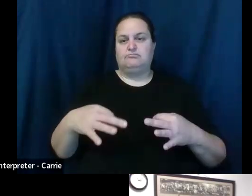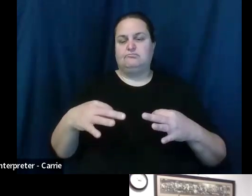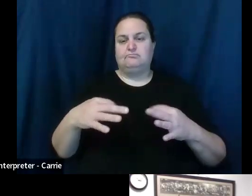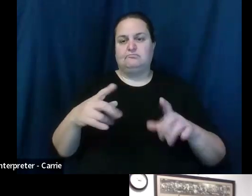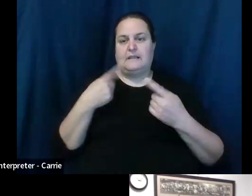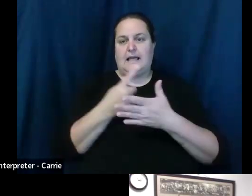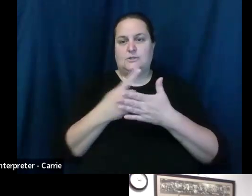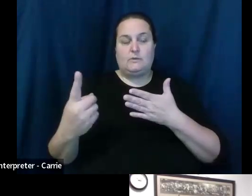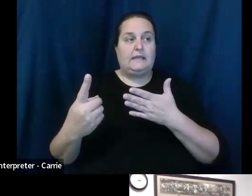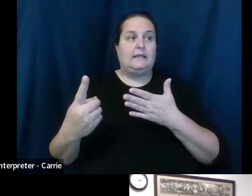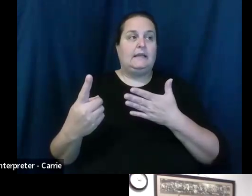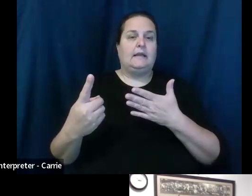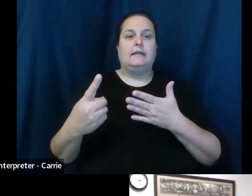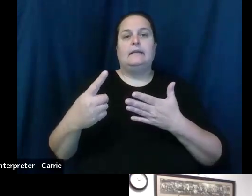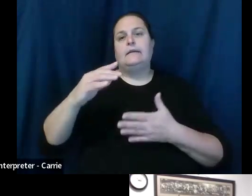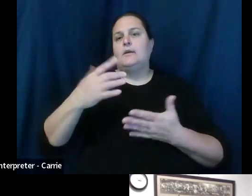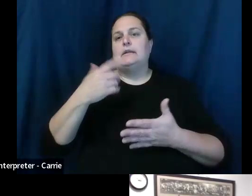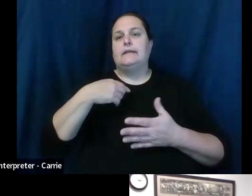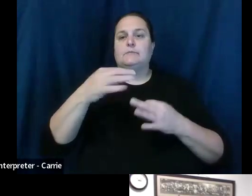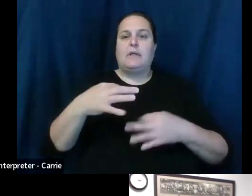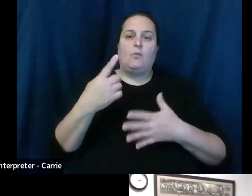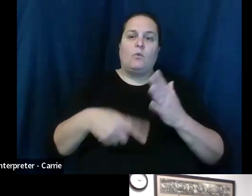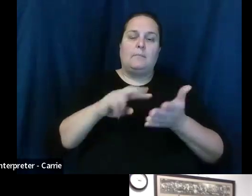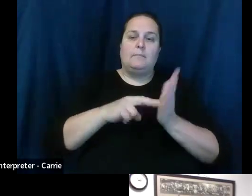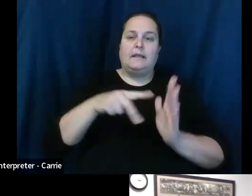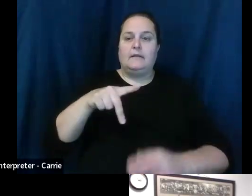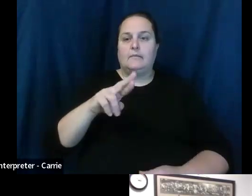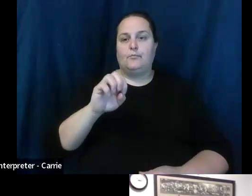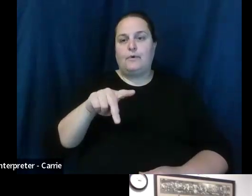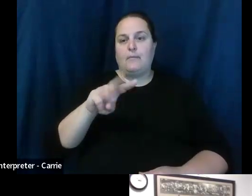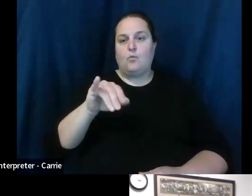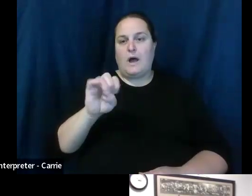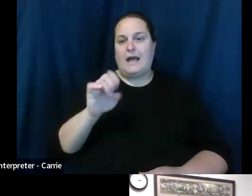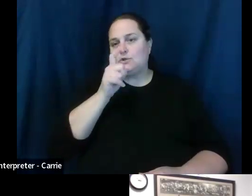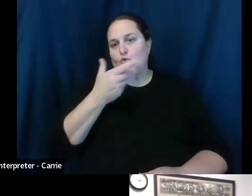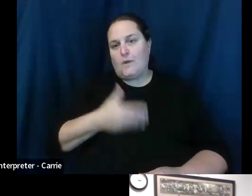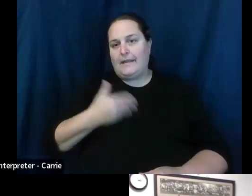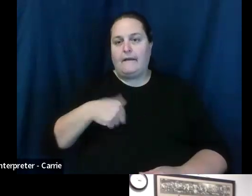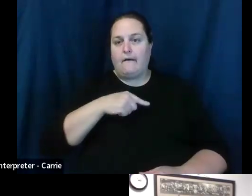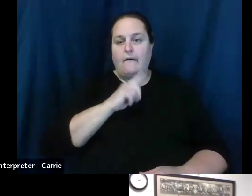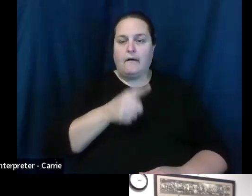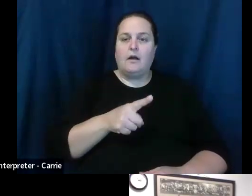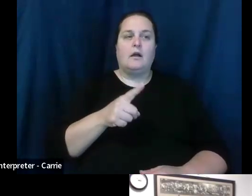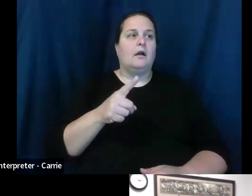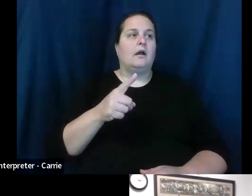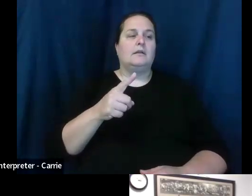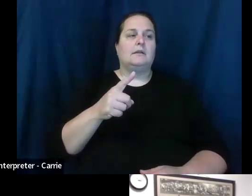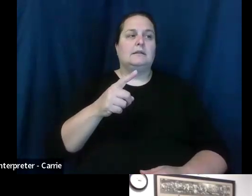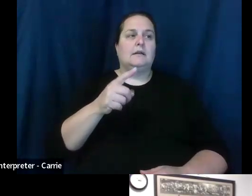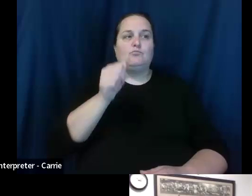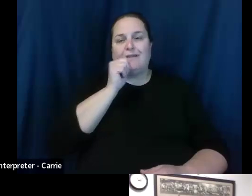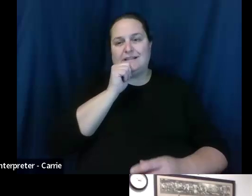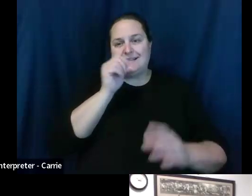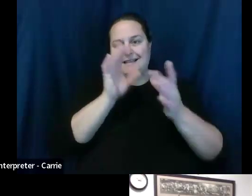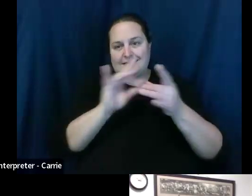just introducing Disaster PrepWise and what it is. And then below that, we have our privacy statement and our contact